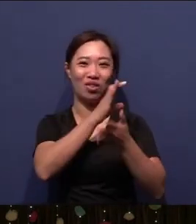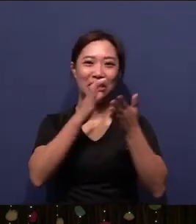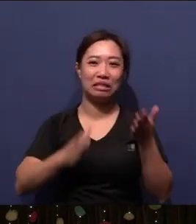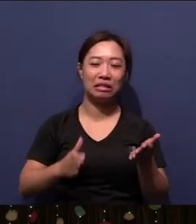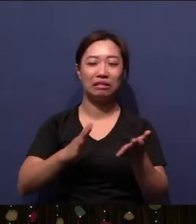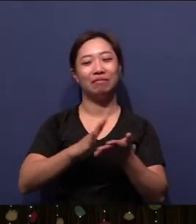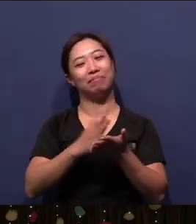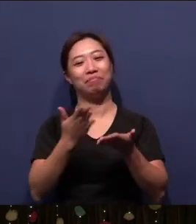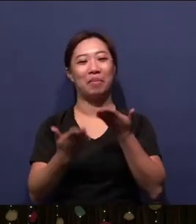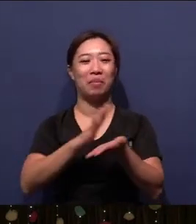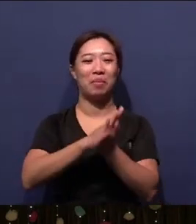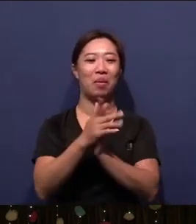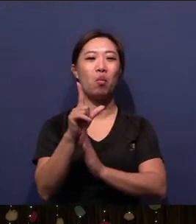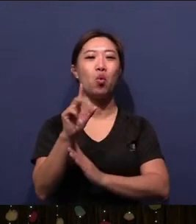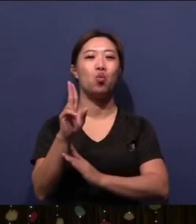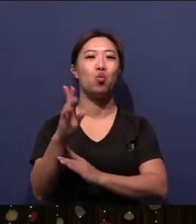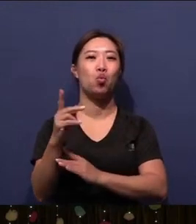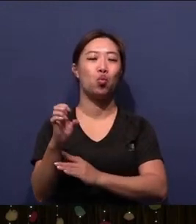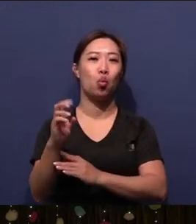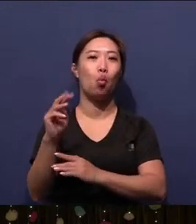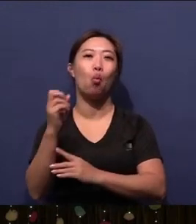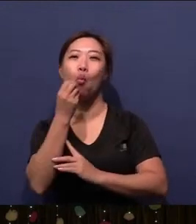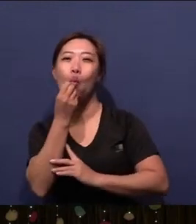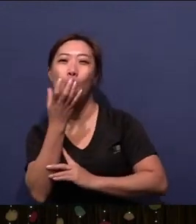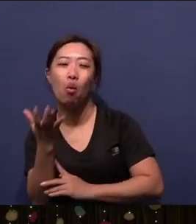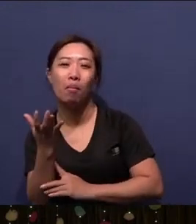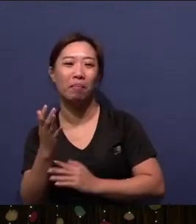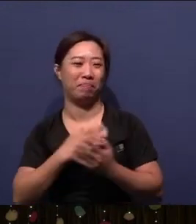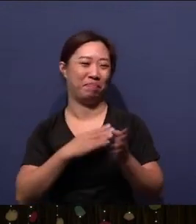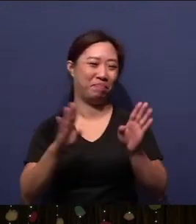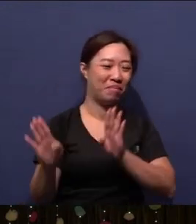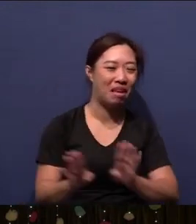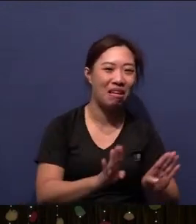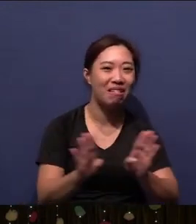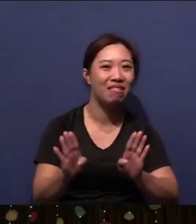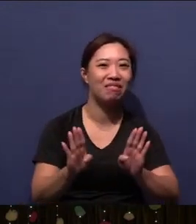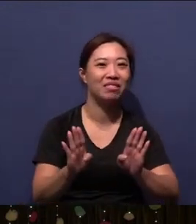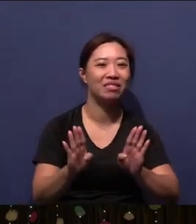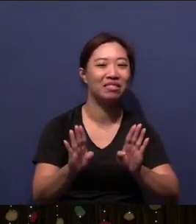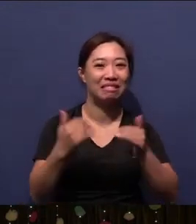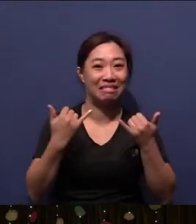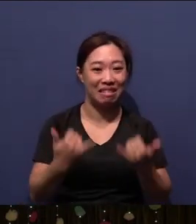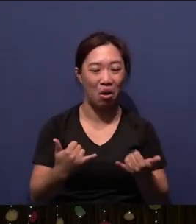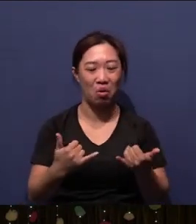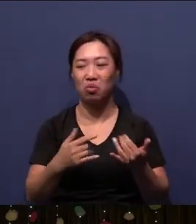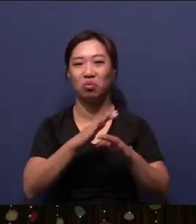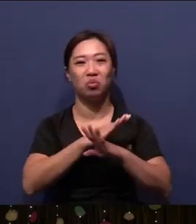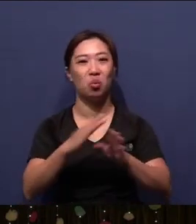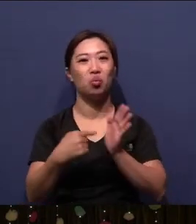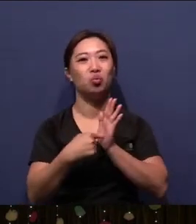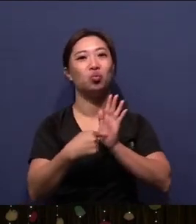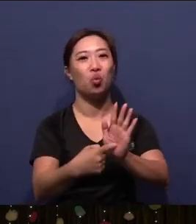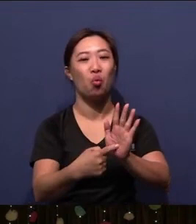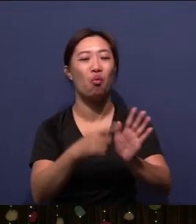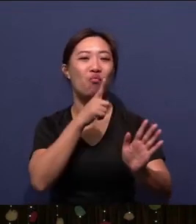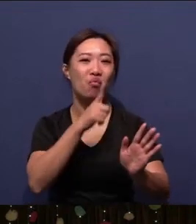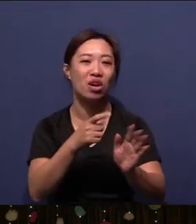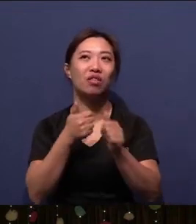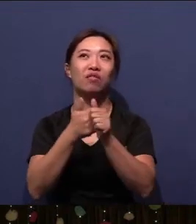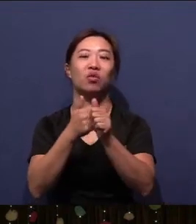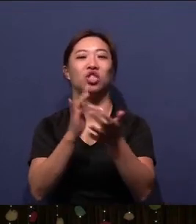lukewarm, whose behavior or their actions, current actions, may not show that they are really following